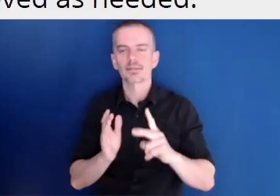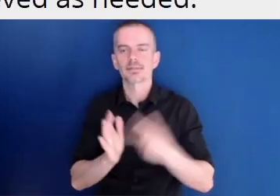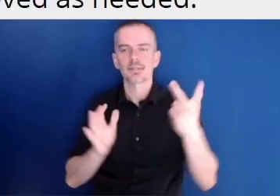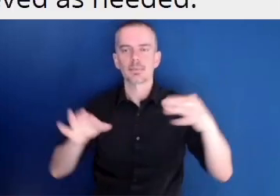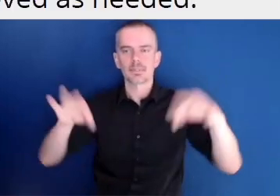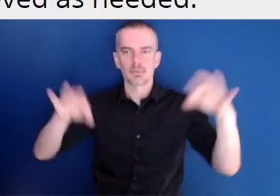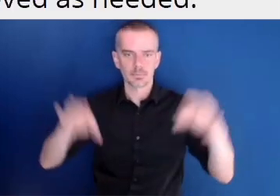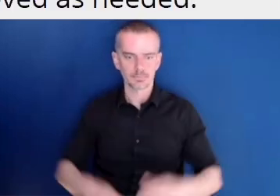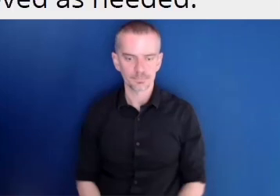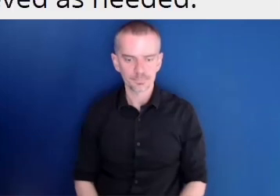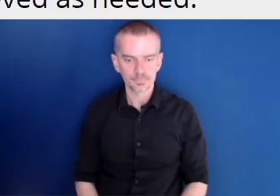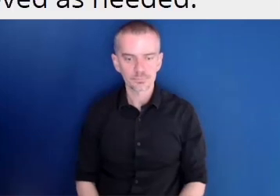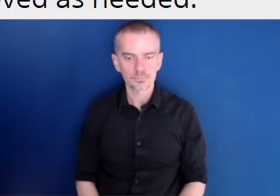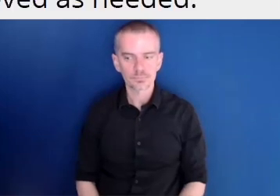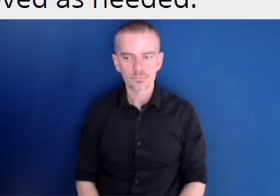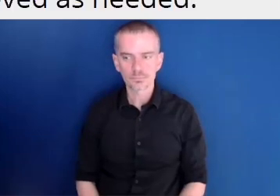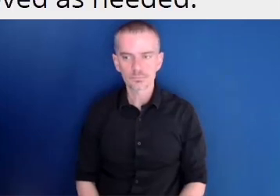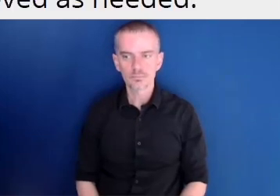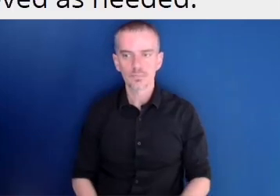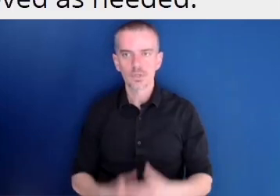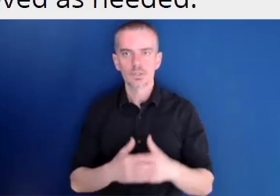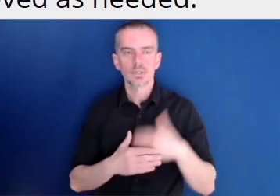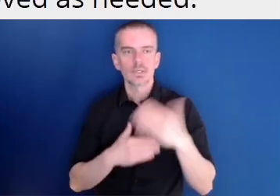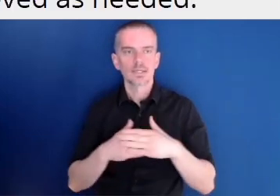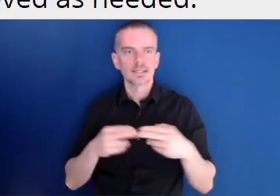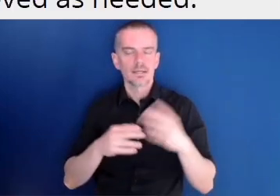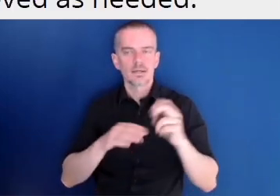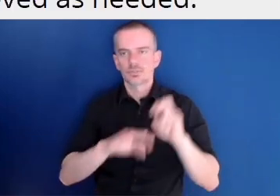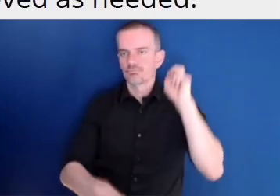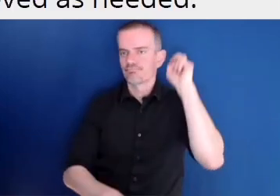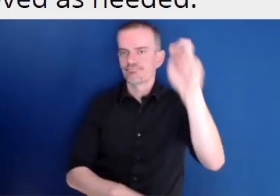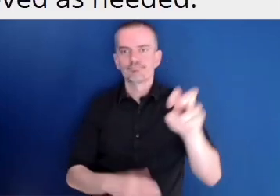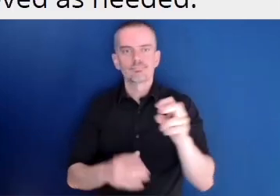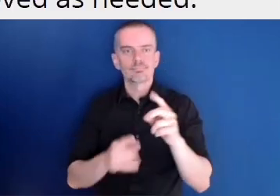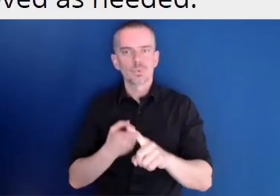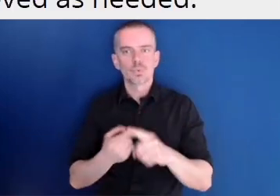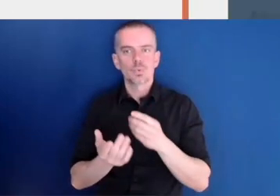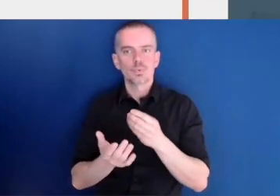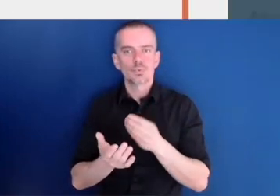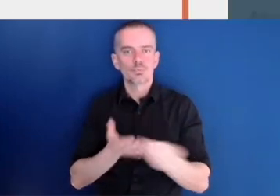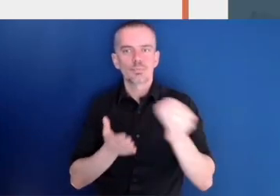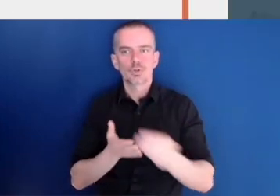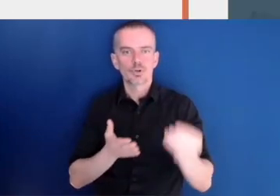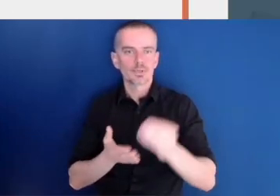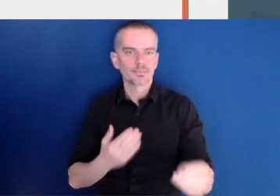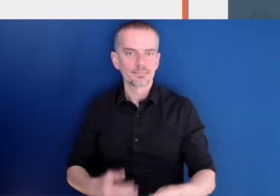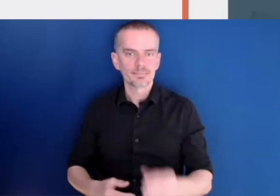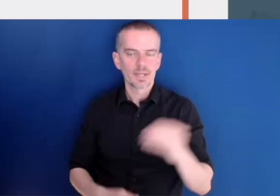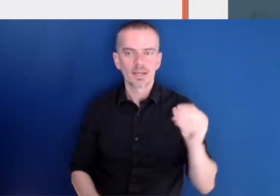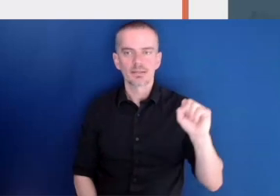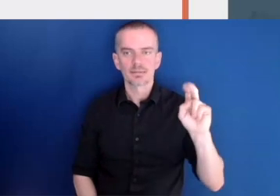Okay, so let's go on to the next slide and dive into procurement and